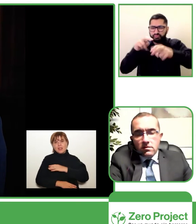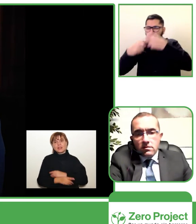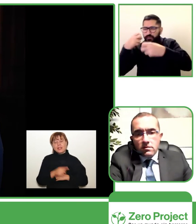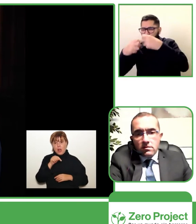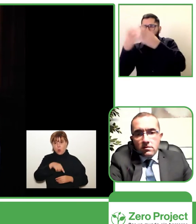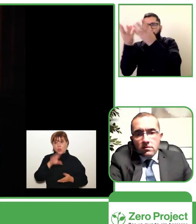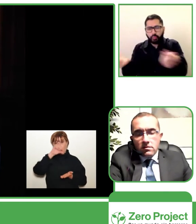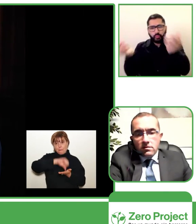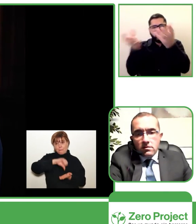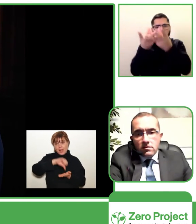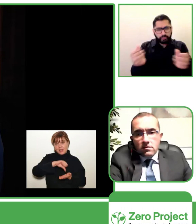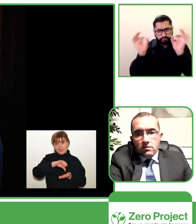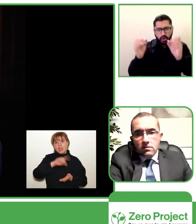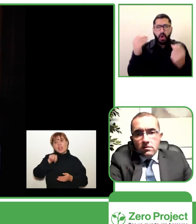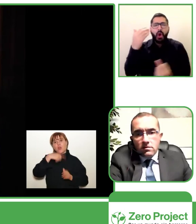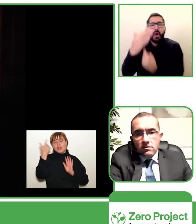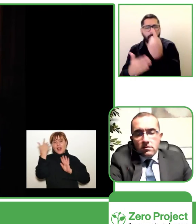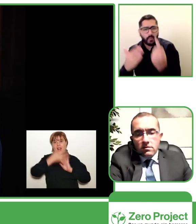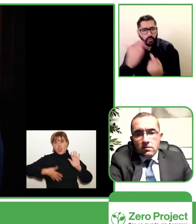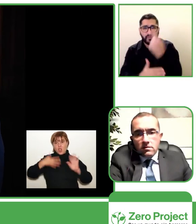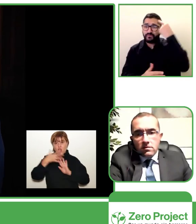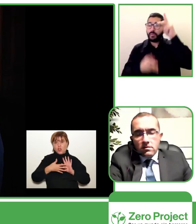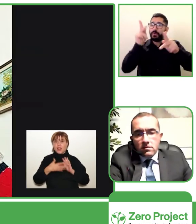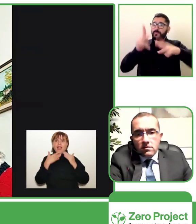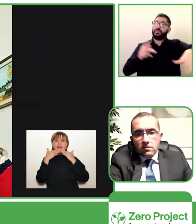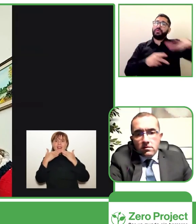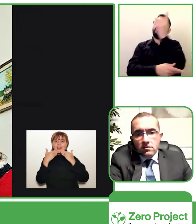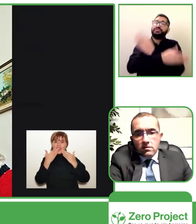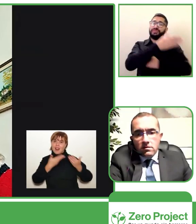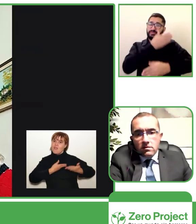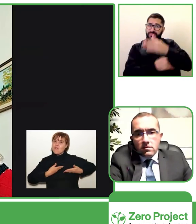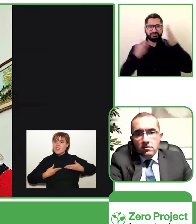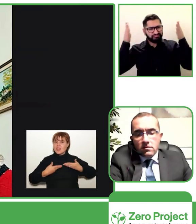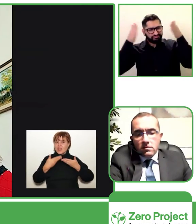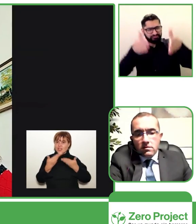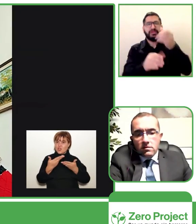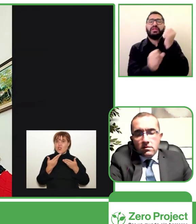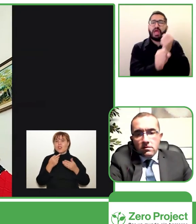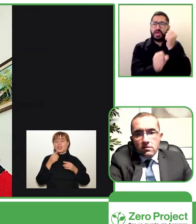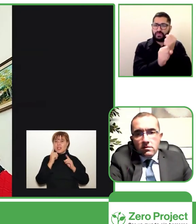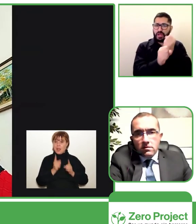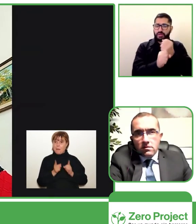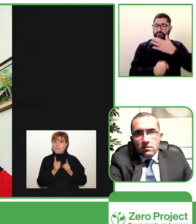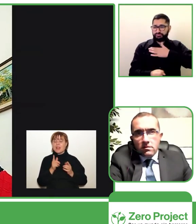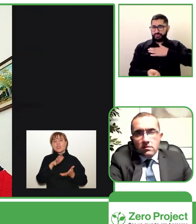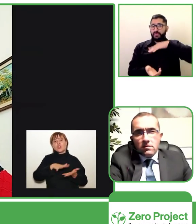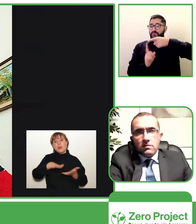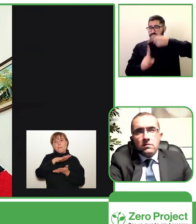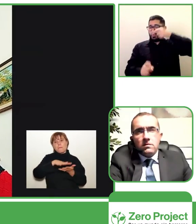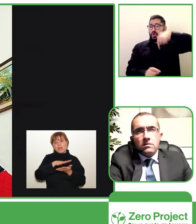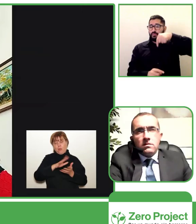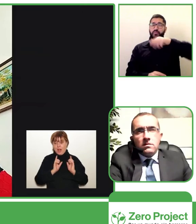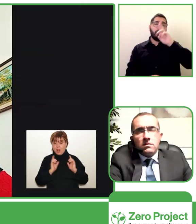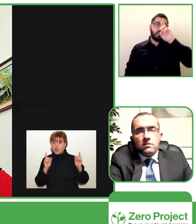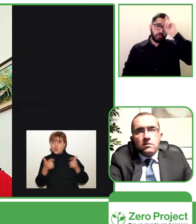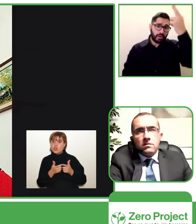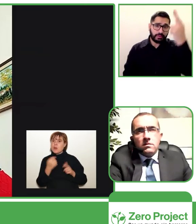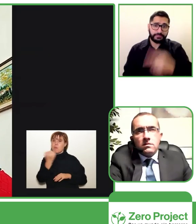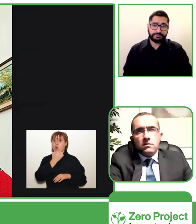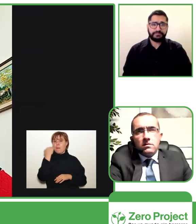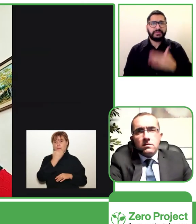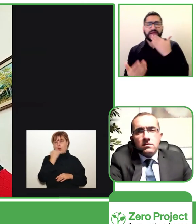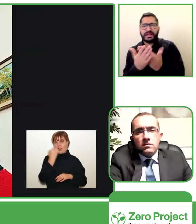create opportunities of labor inclusion for people with disabilities in our country and in our region. I'd like to thank for the invitation